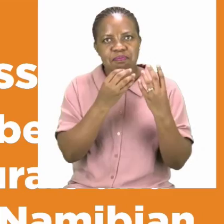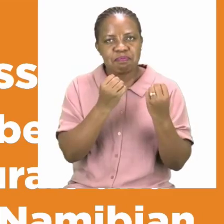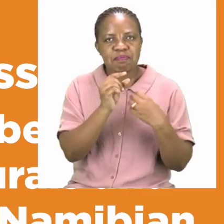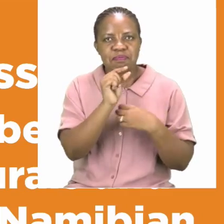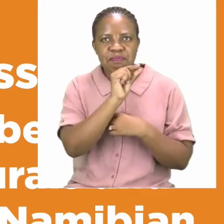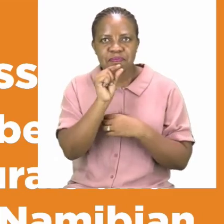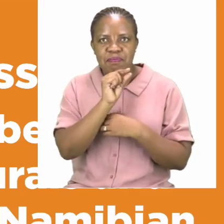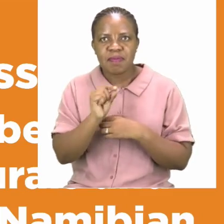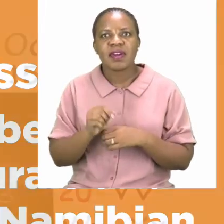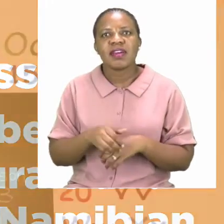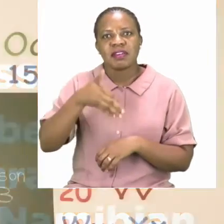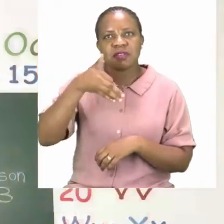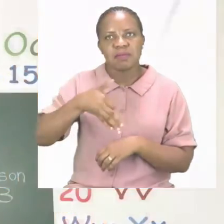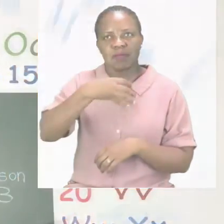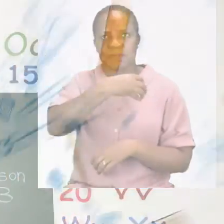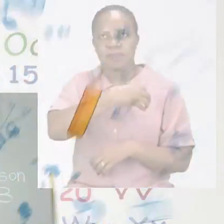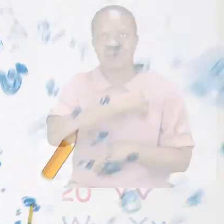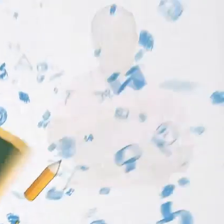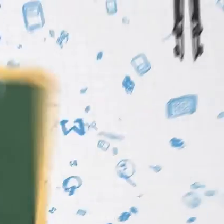Namibian emblem.